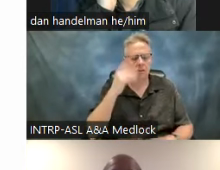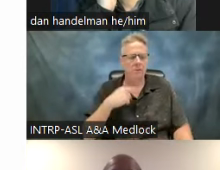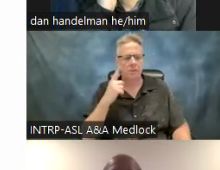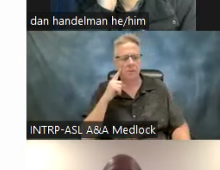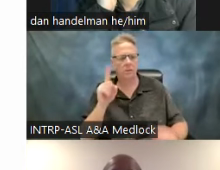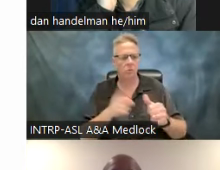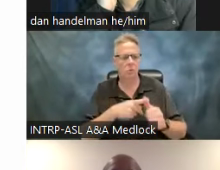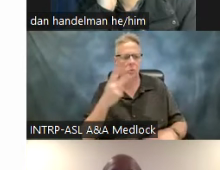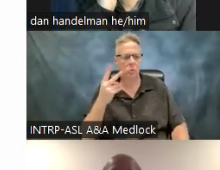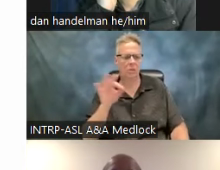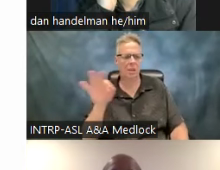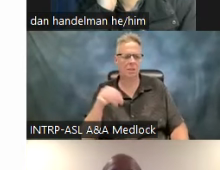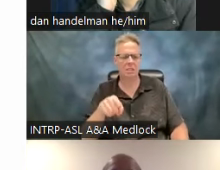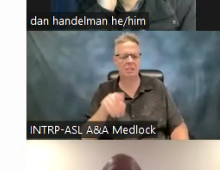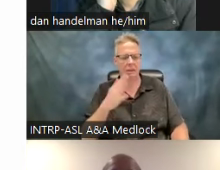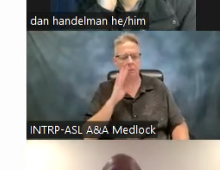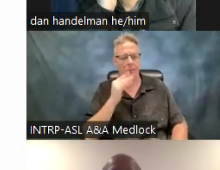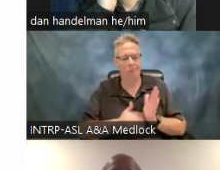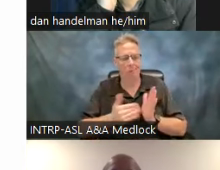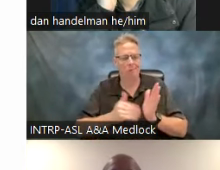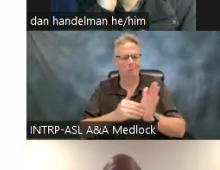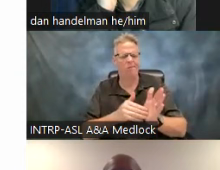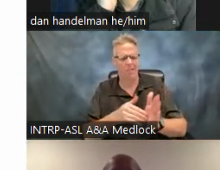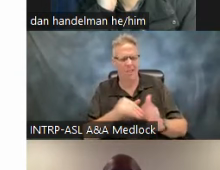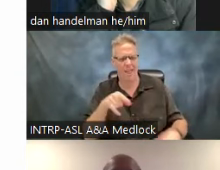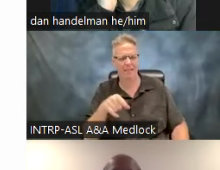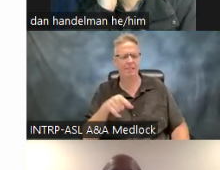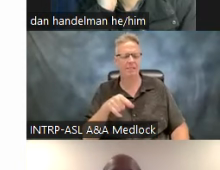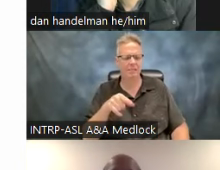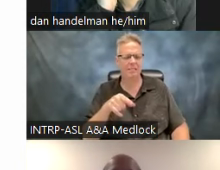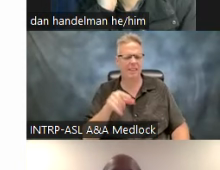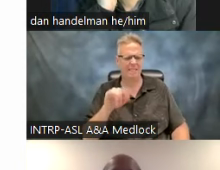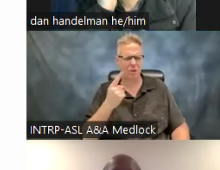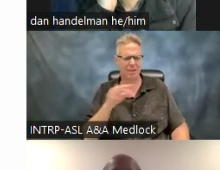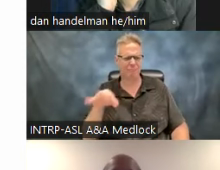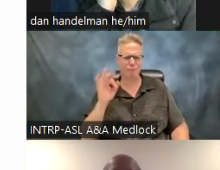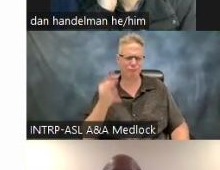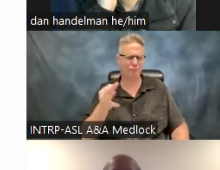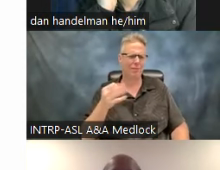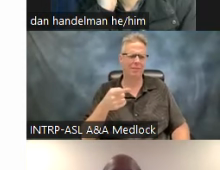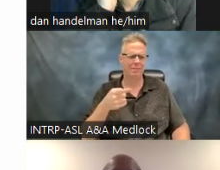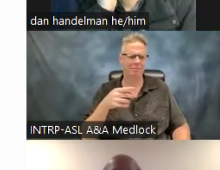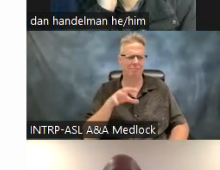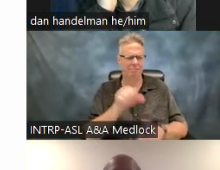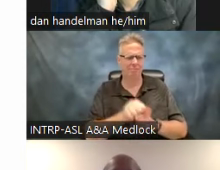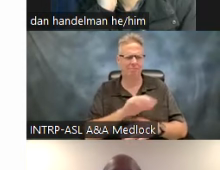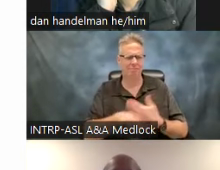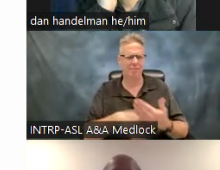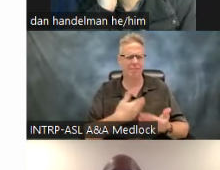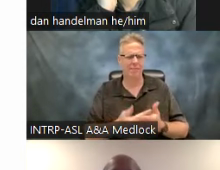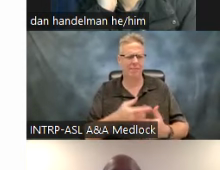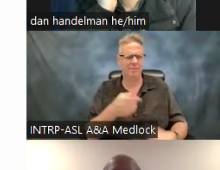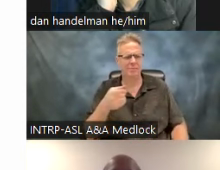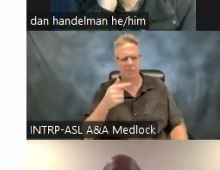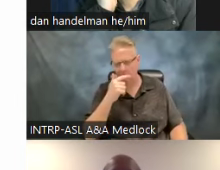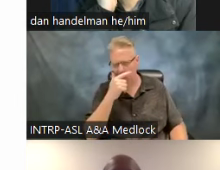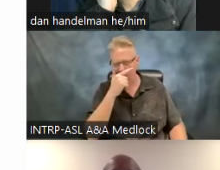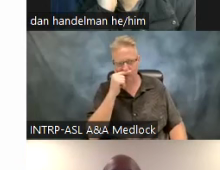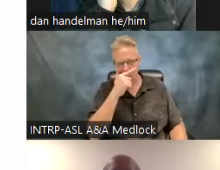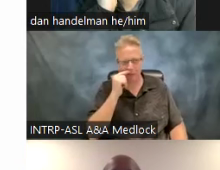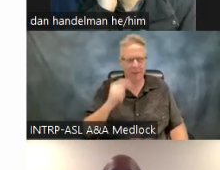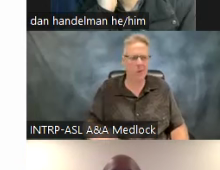first two sentences, yeah, they just seem very redundant, and that first sentence there kind of perfectly encapsulates you know, what those two sentences